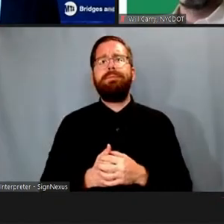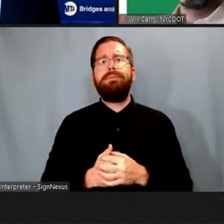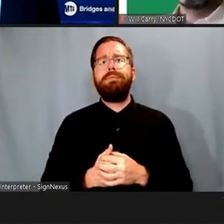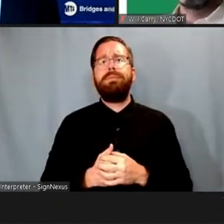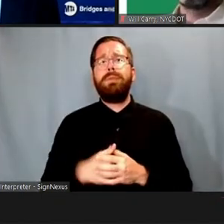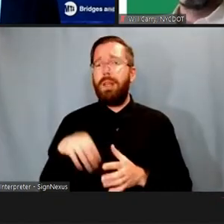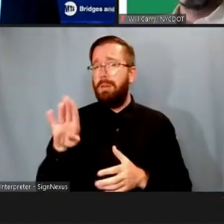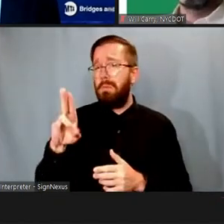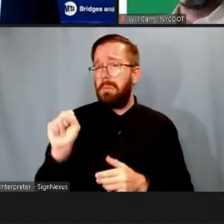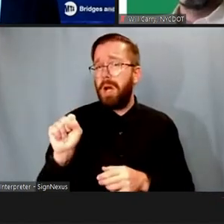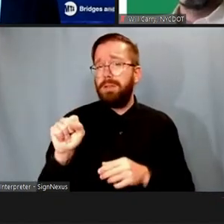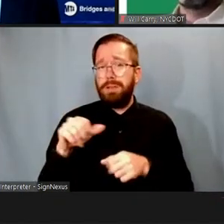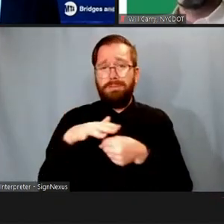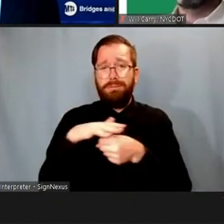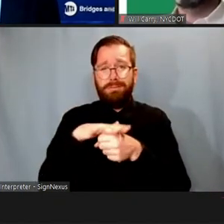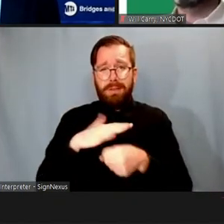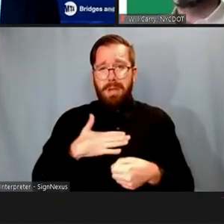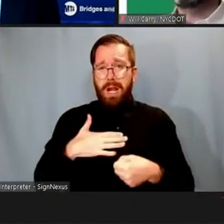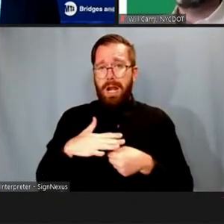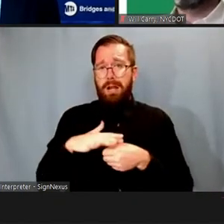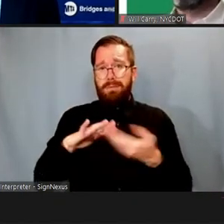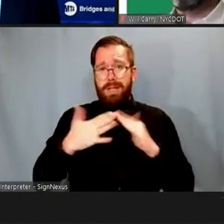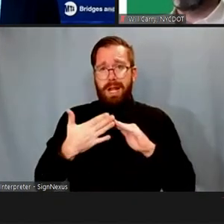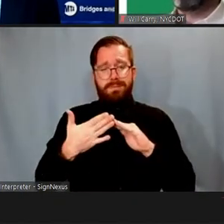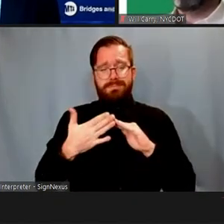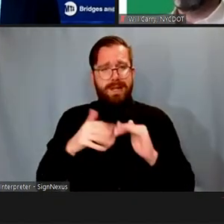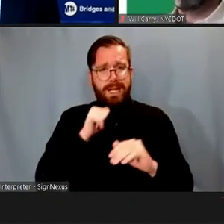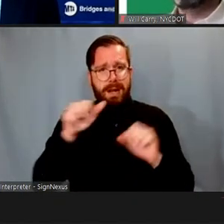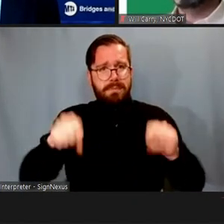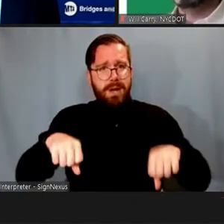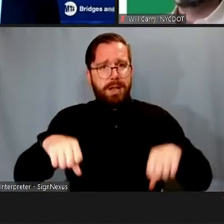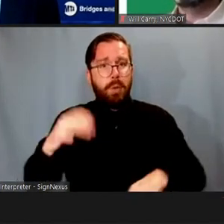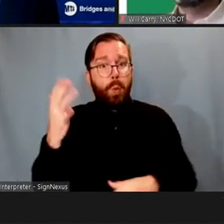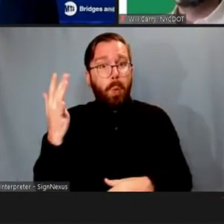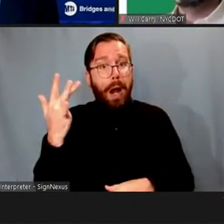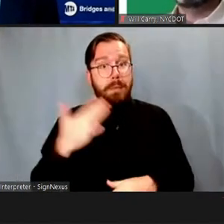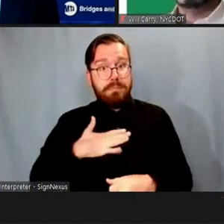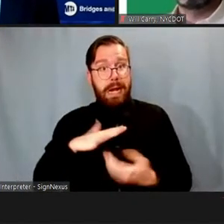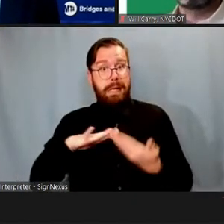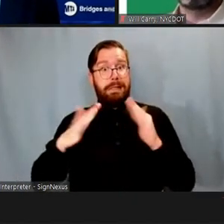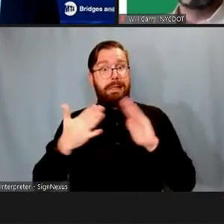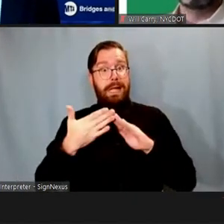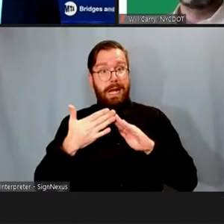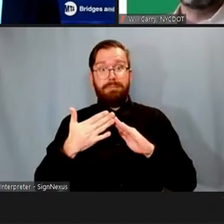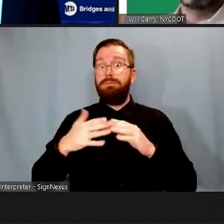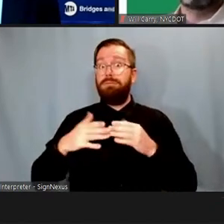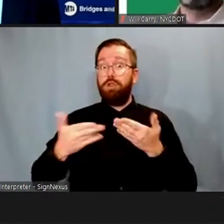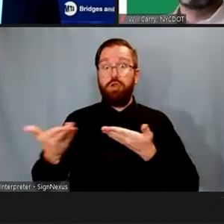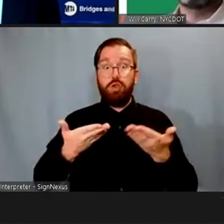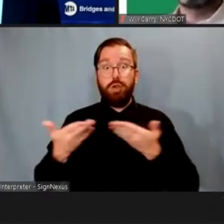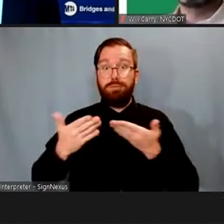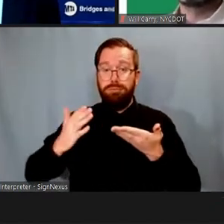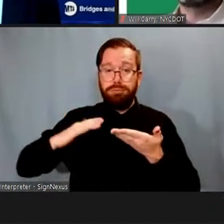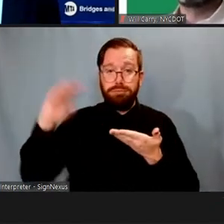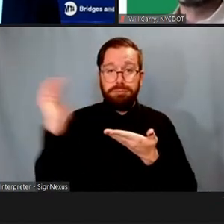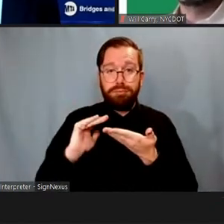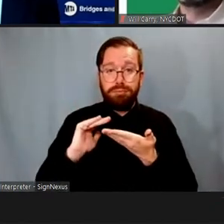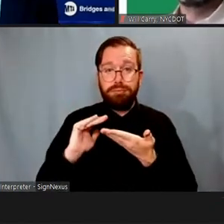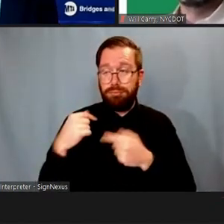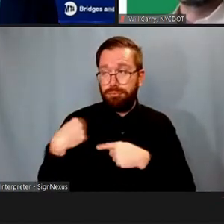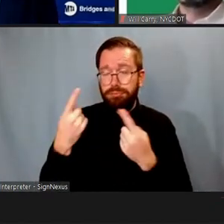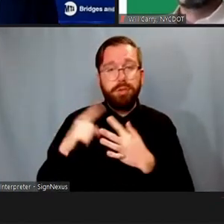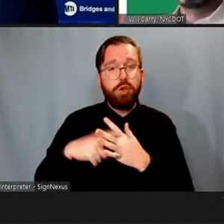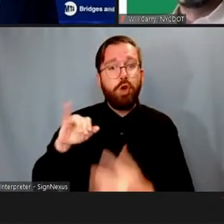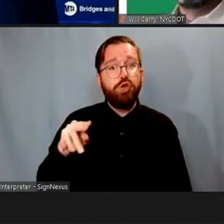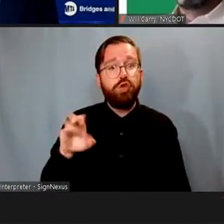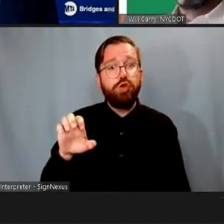viable option because from my town service has been greatly reduced since june 2021 and when operating the bus